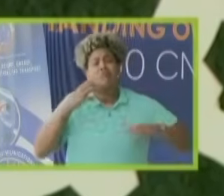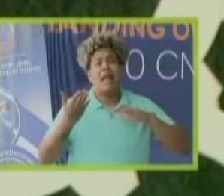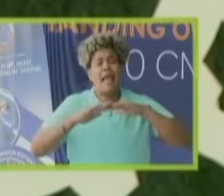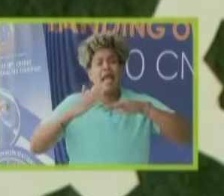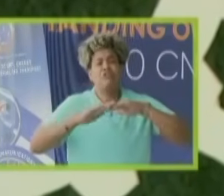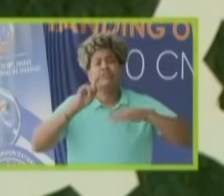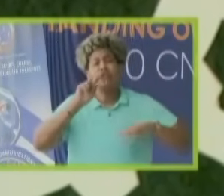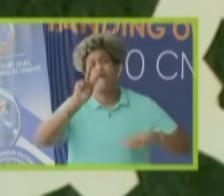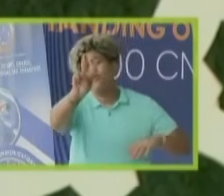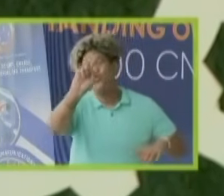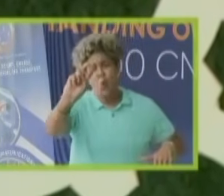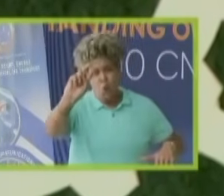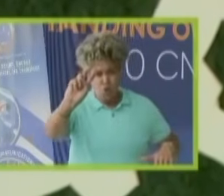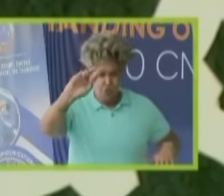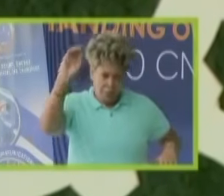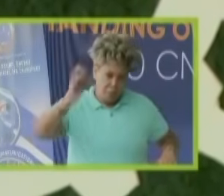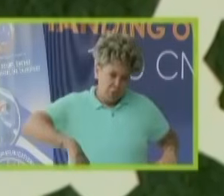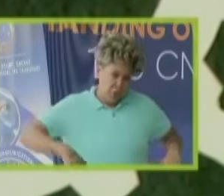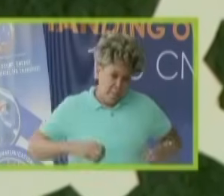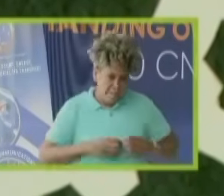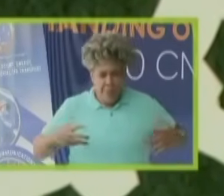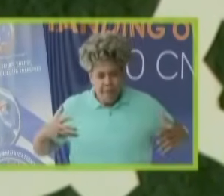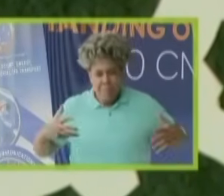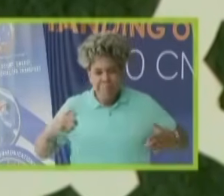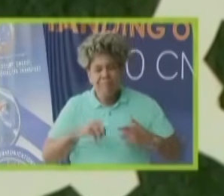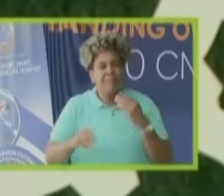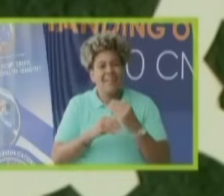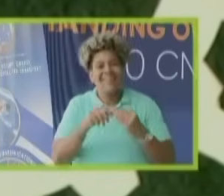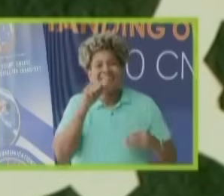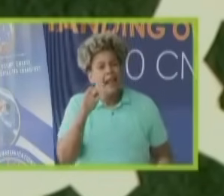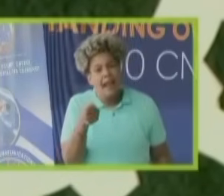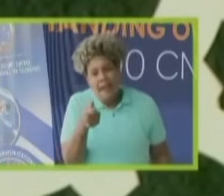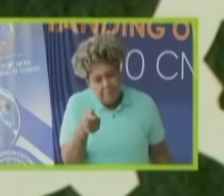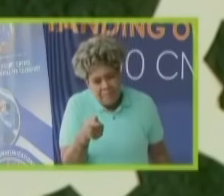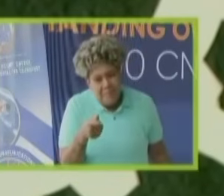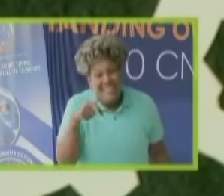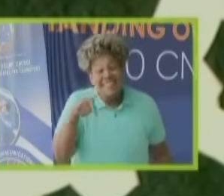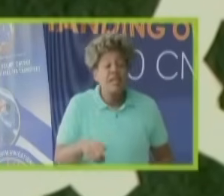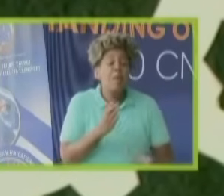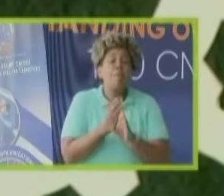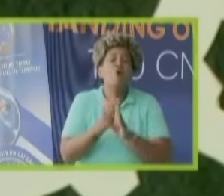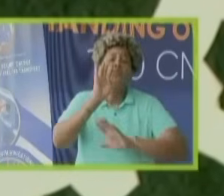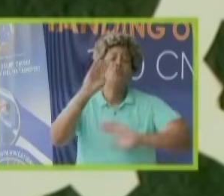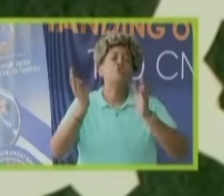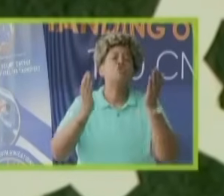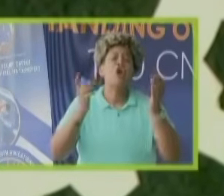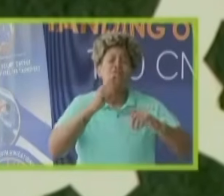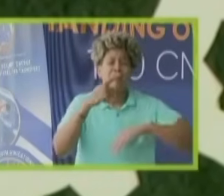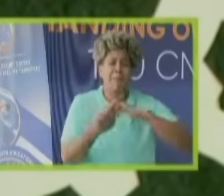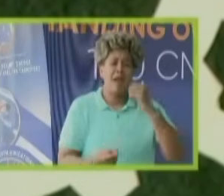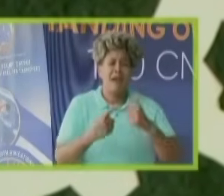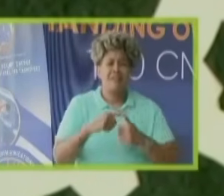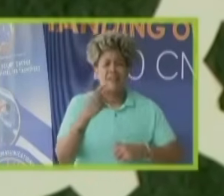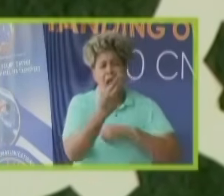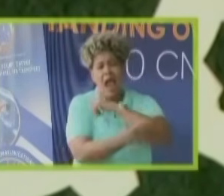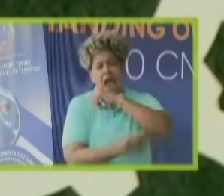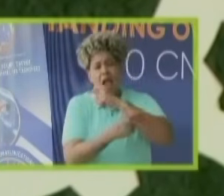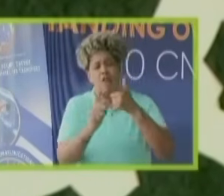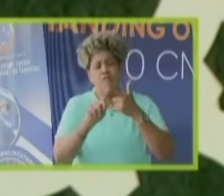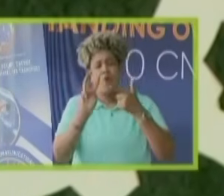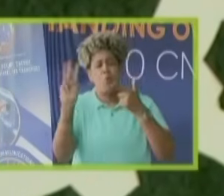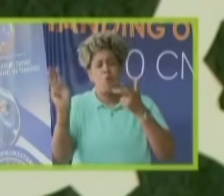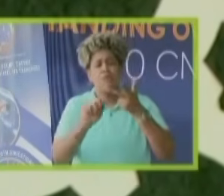of 200%, not a trickle. These buses will serve the parishes of Hanover,